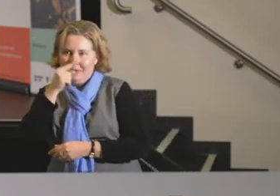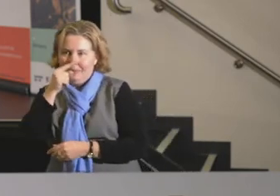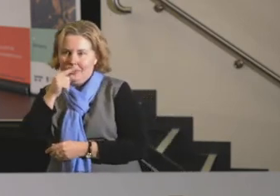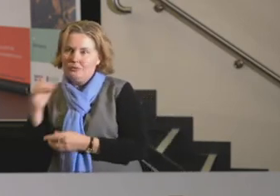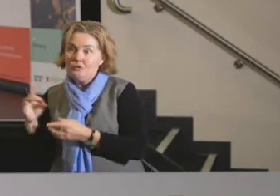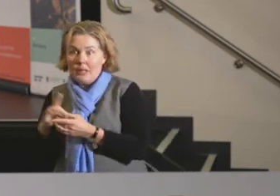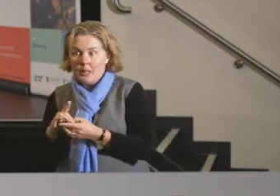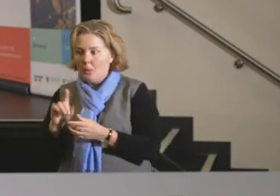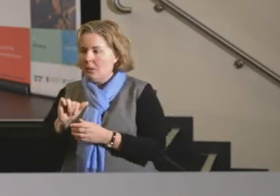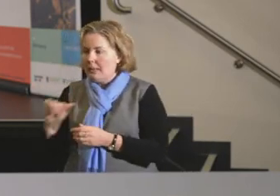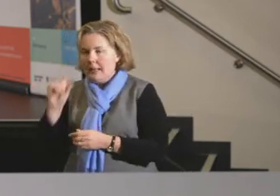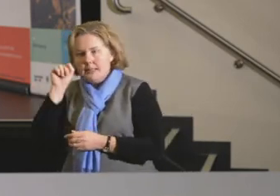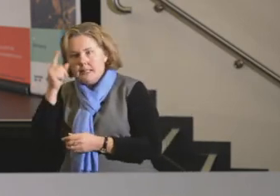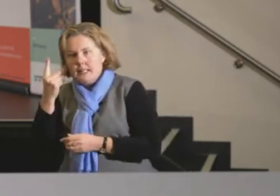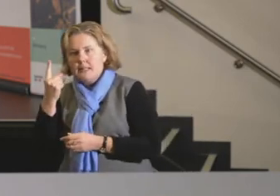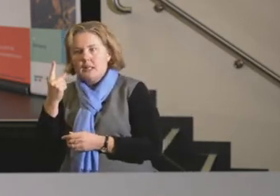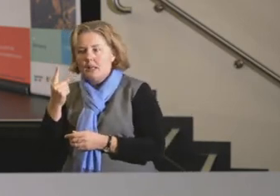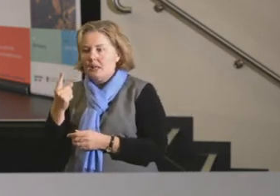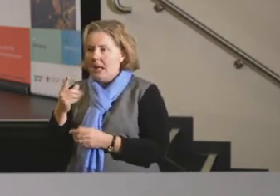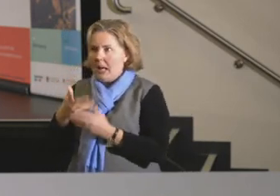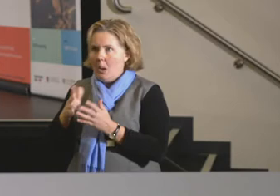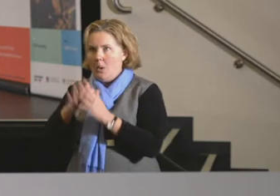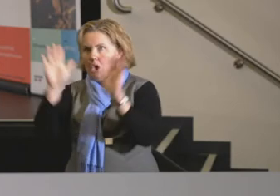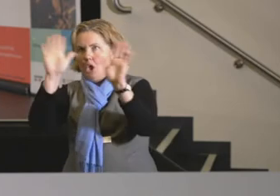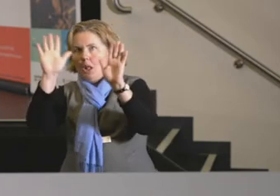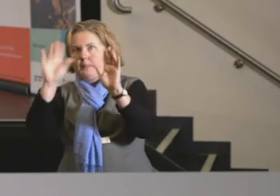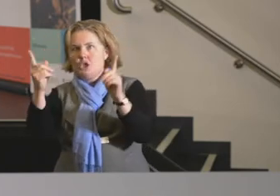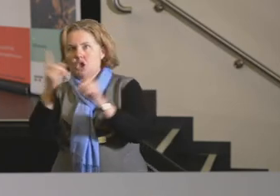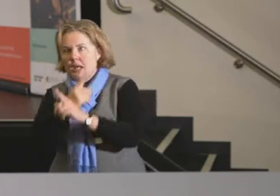change and how it affected women.